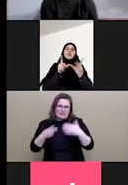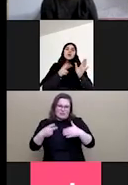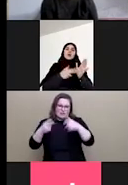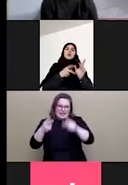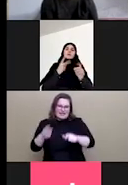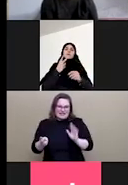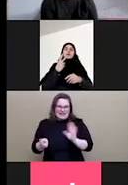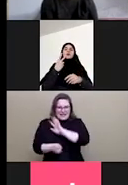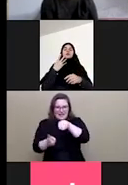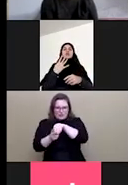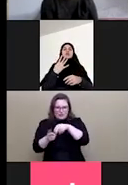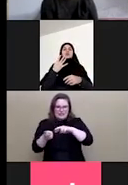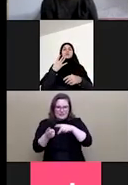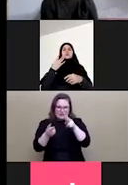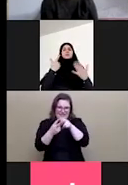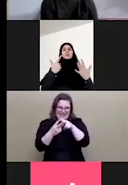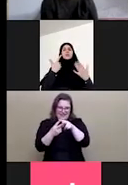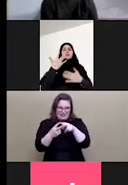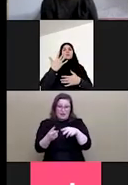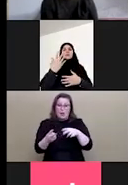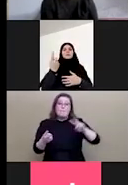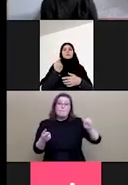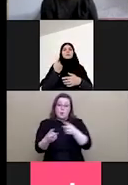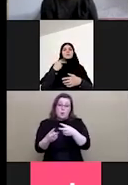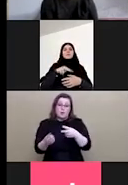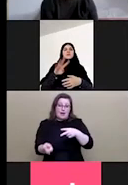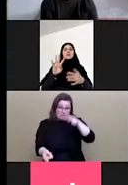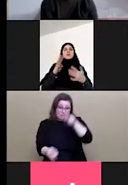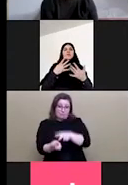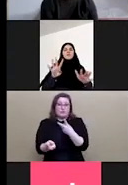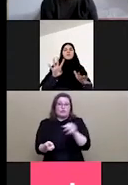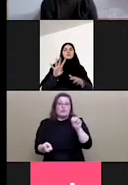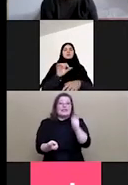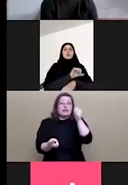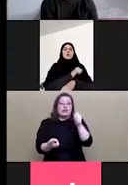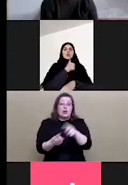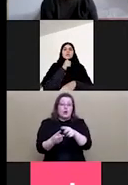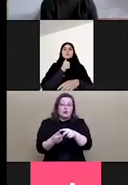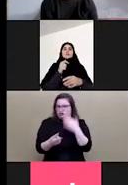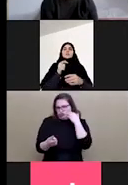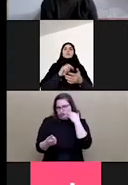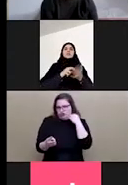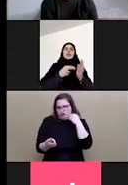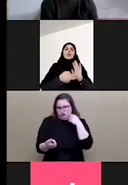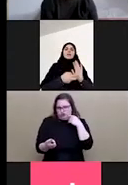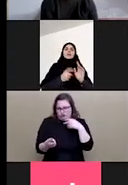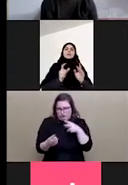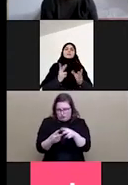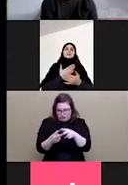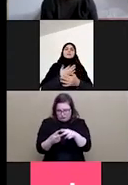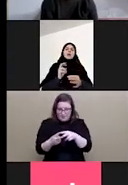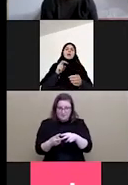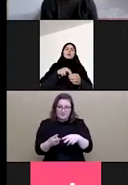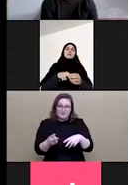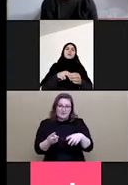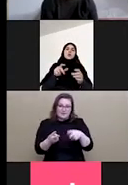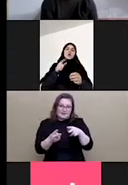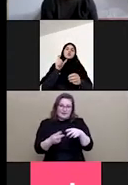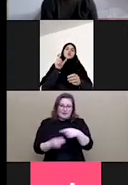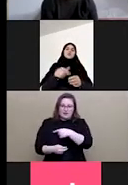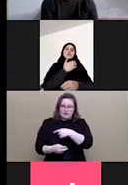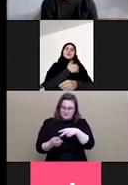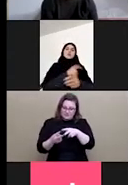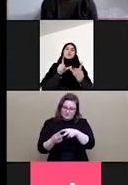Both of these documents were adopted in 2019, so they are still relatively new, as I said. So we extracted several